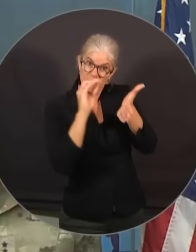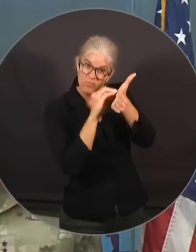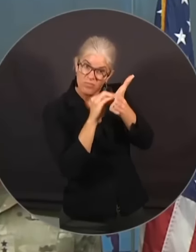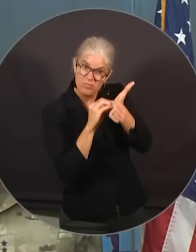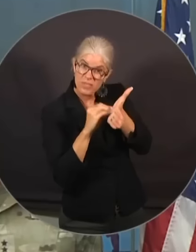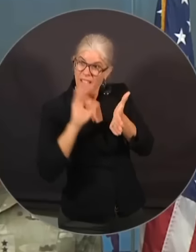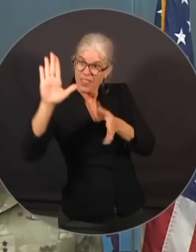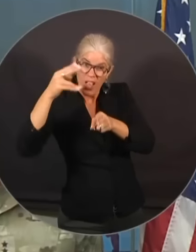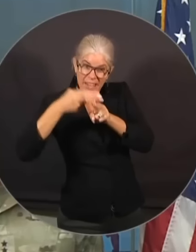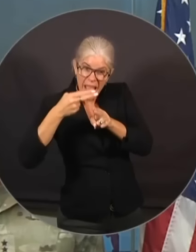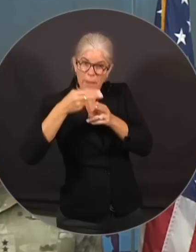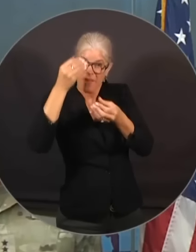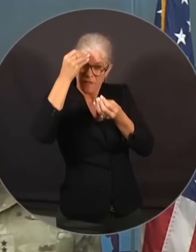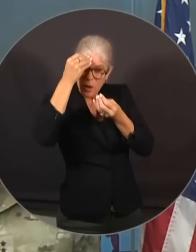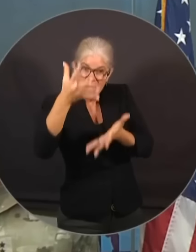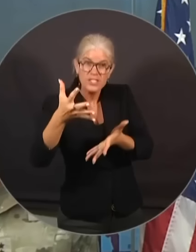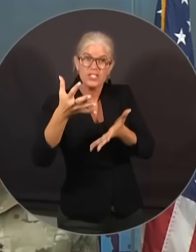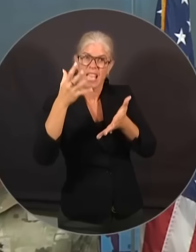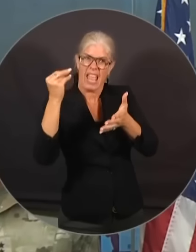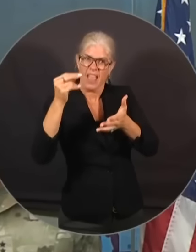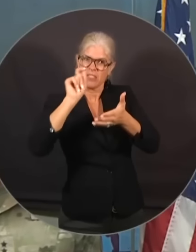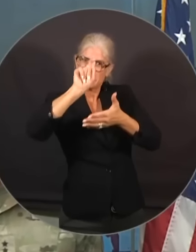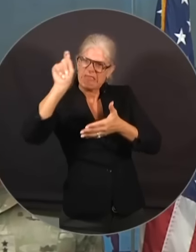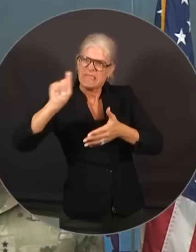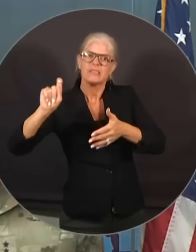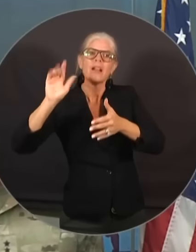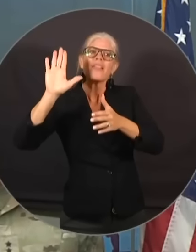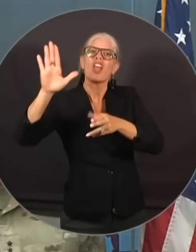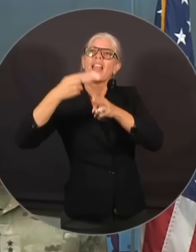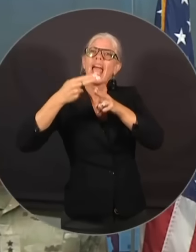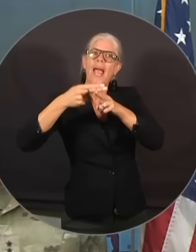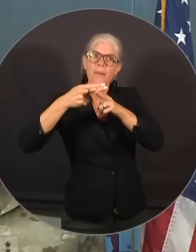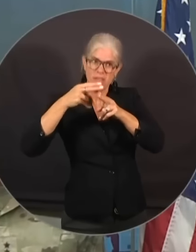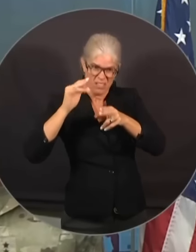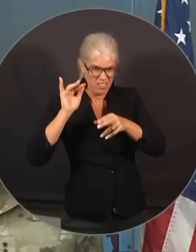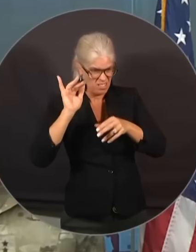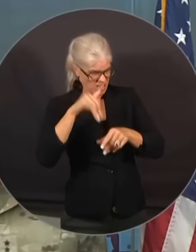permanent marker on their limbs. Is that too much or is that fair?